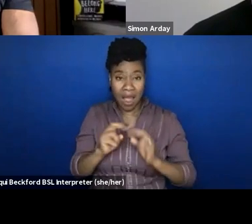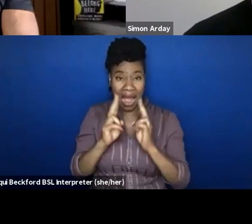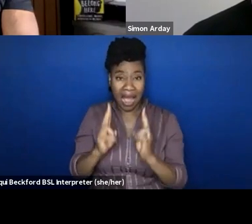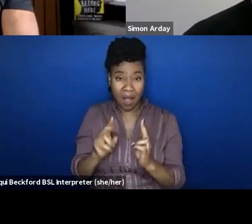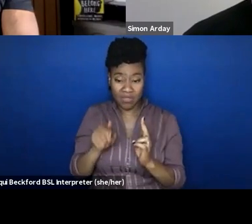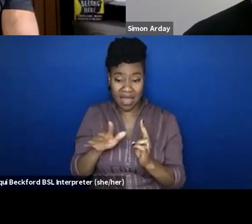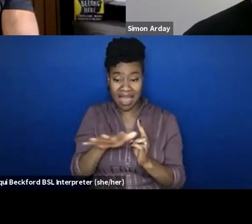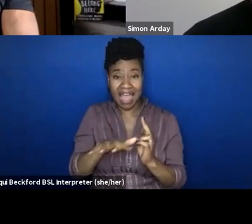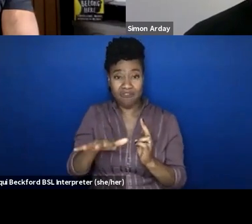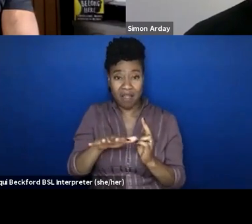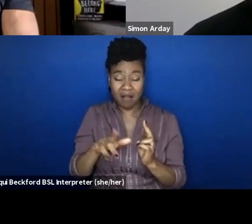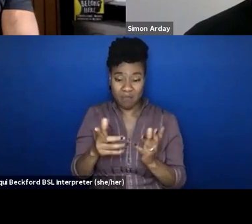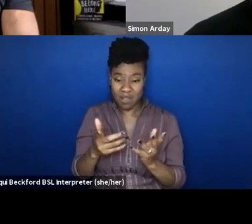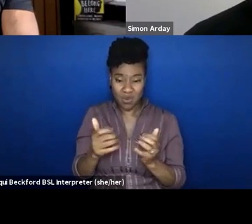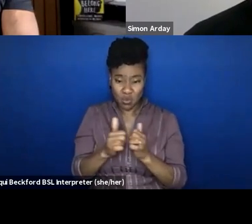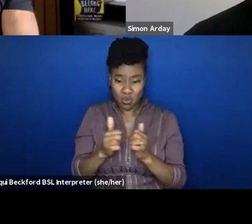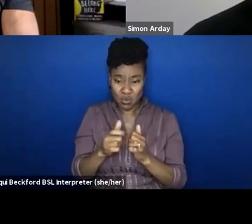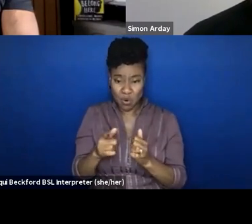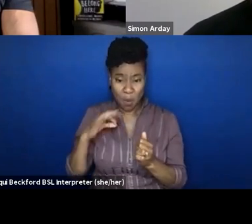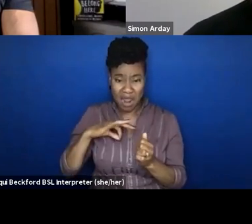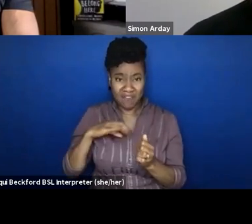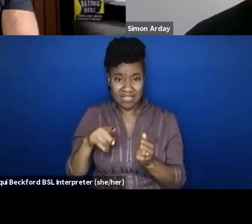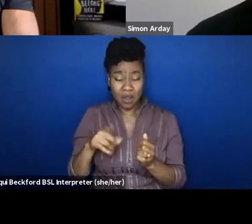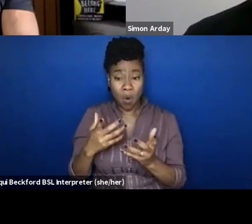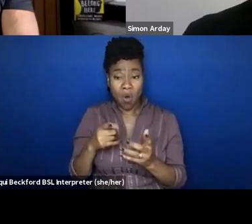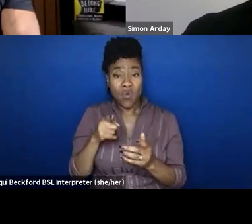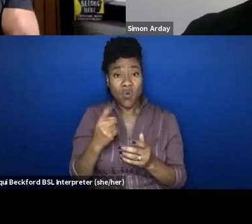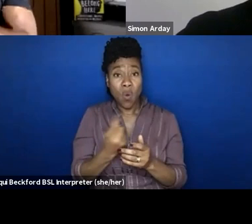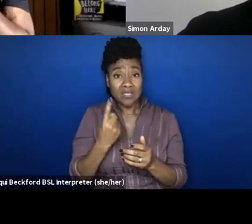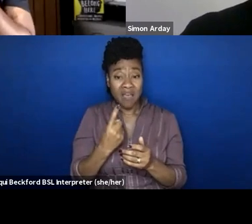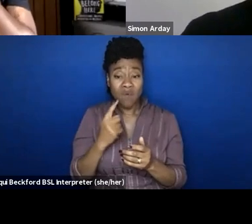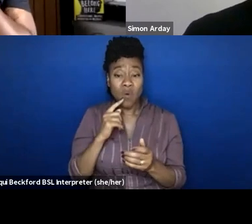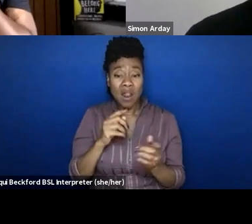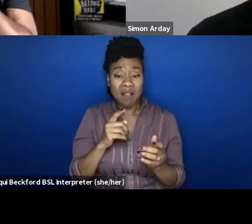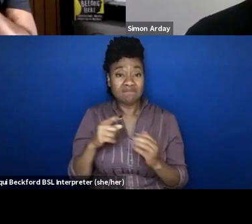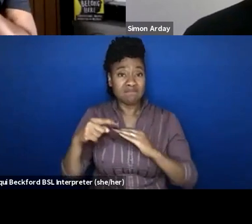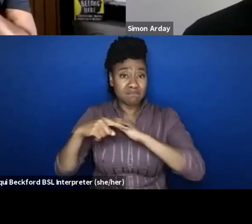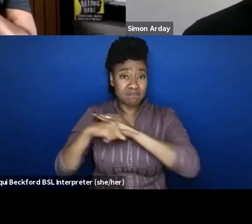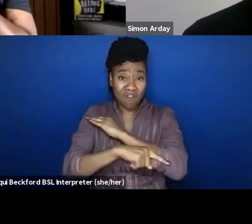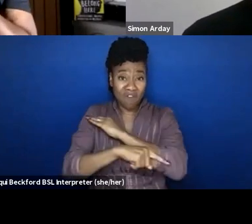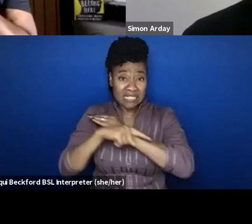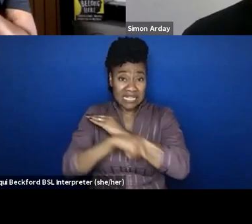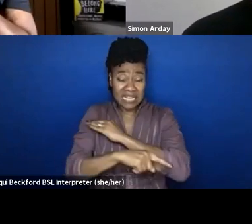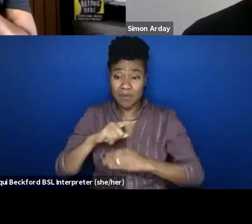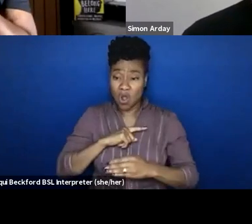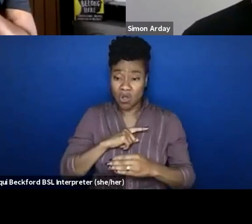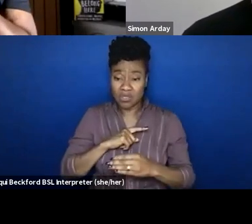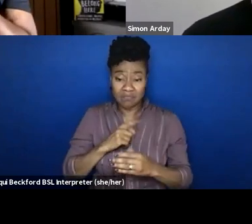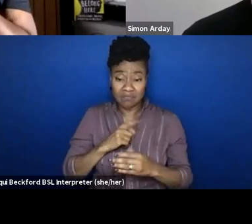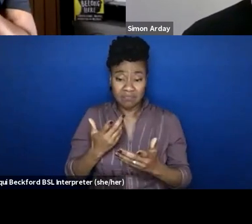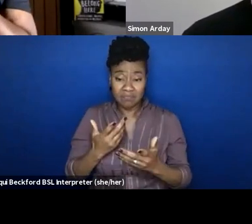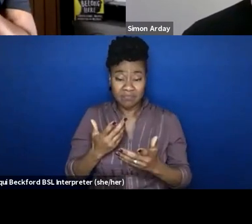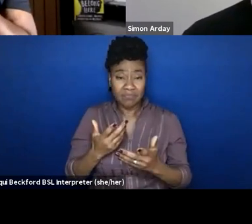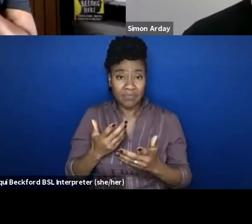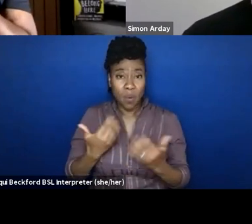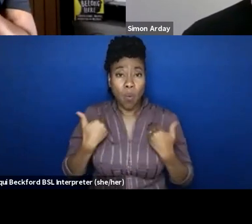up in poverty because opportunities are not equally distributed and stuff like that. So I